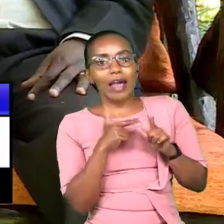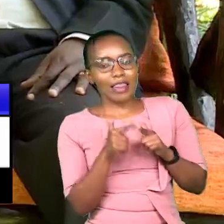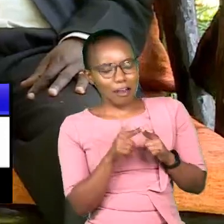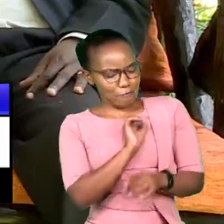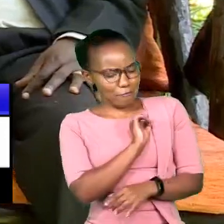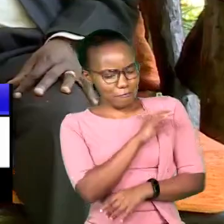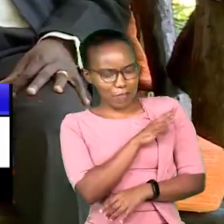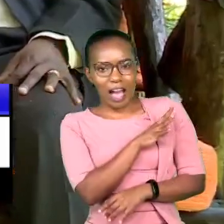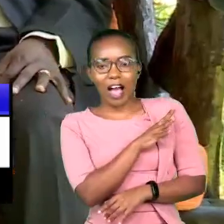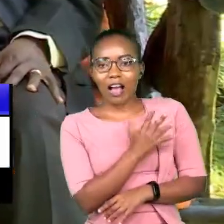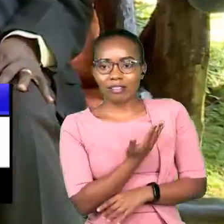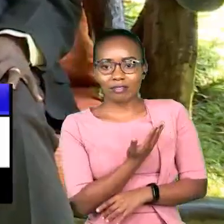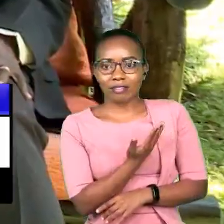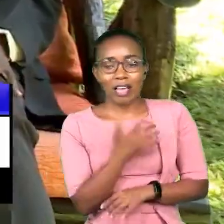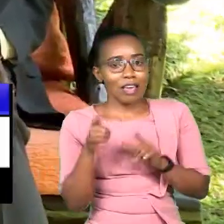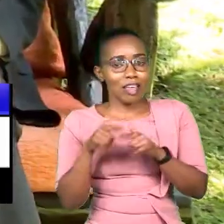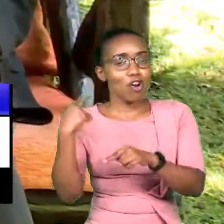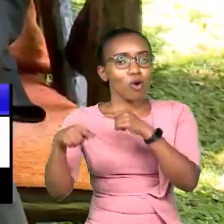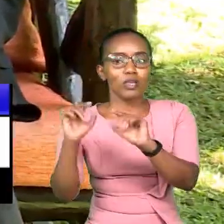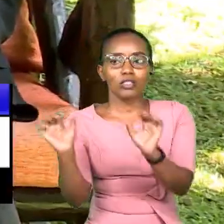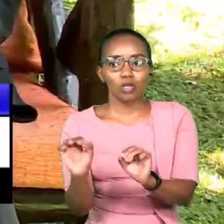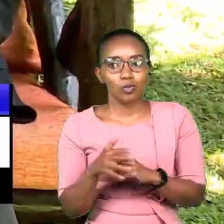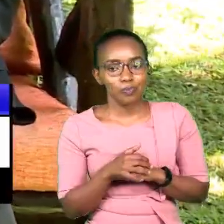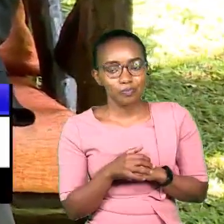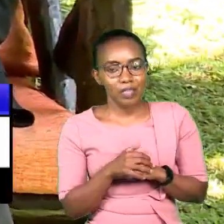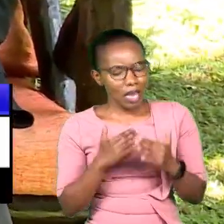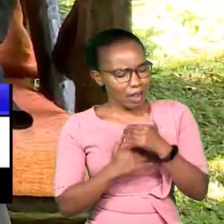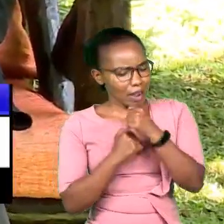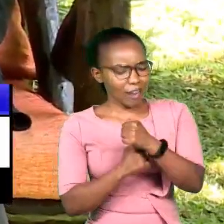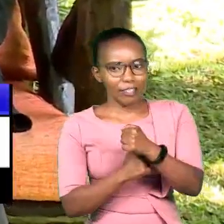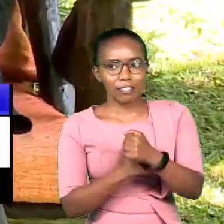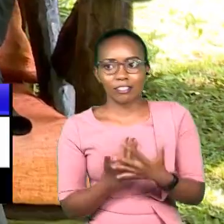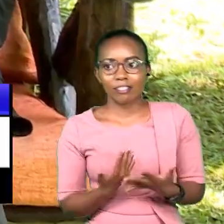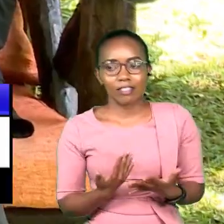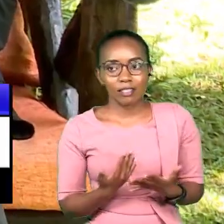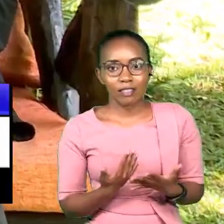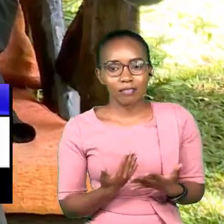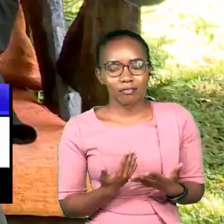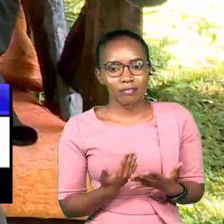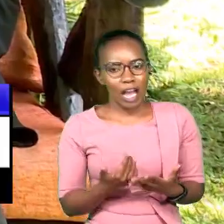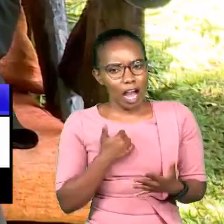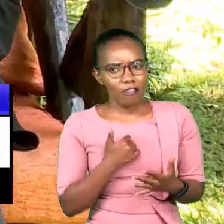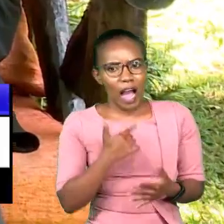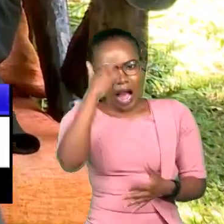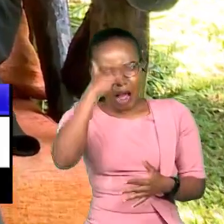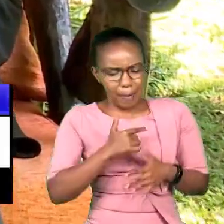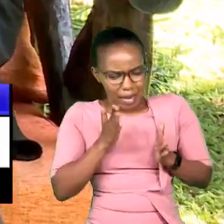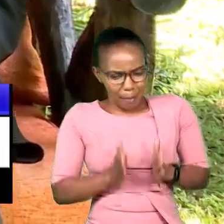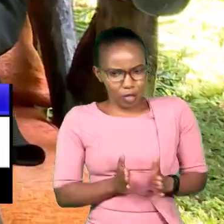is something that anyone can see. For a blind person to be stepping out right now and talking